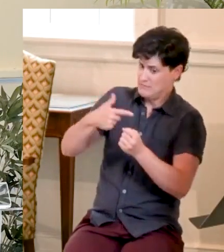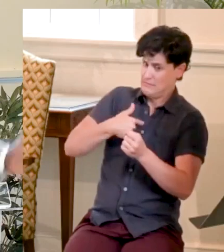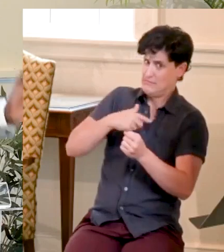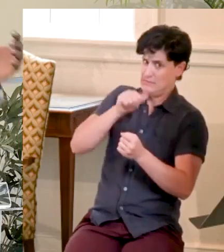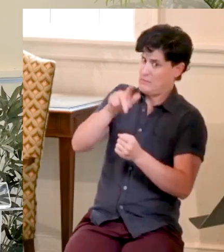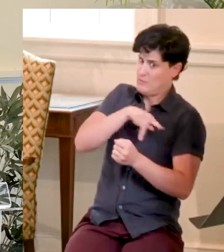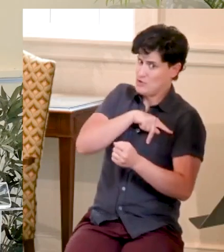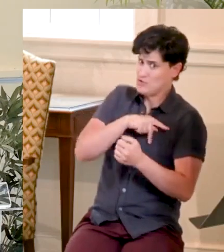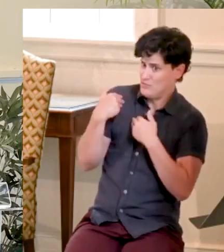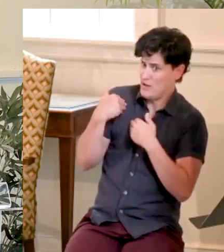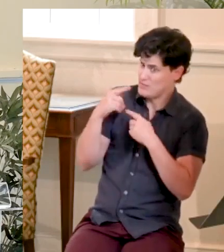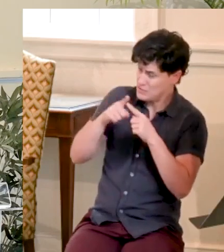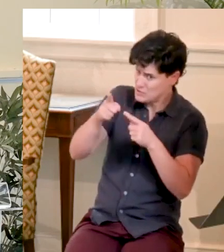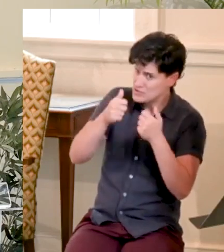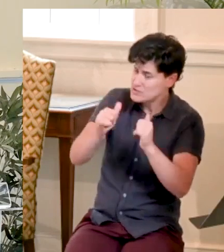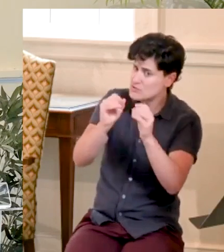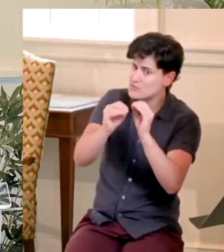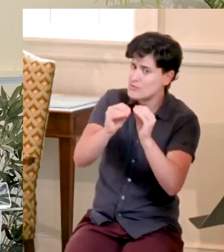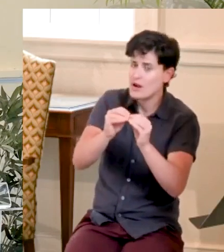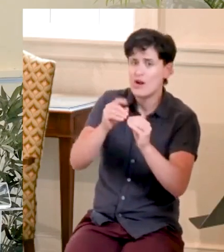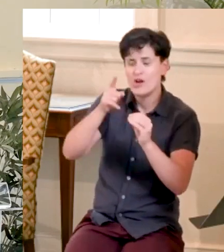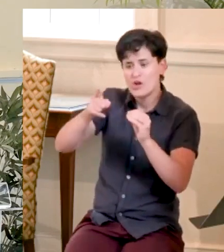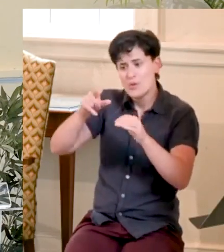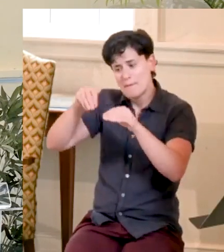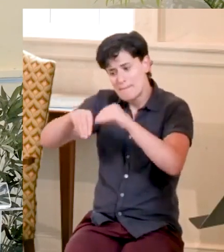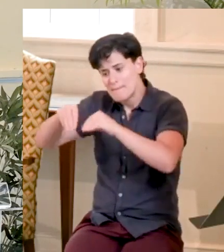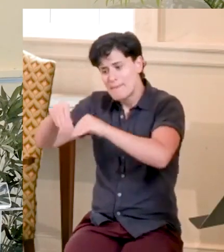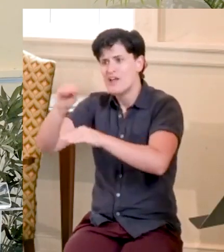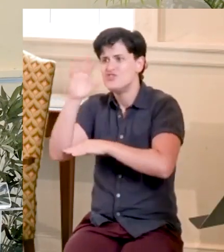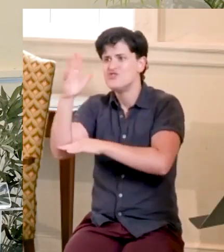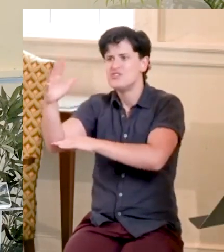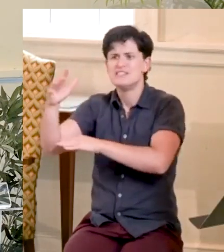to plant trees whose shade we may never sit in.